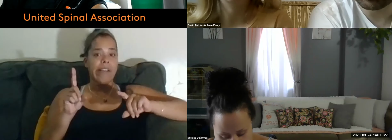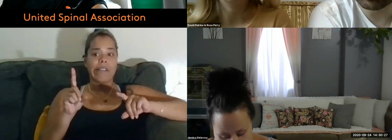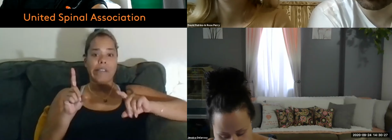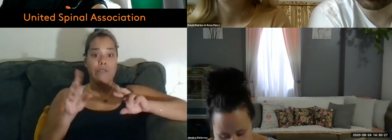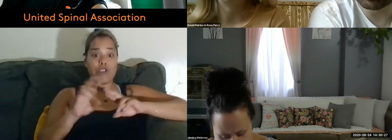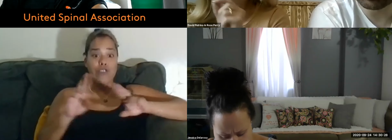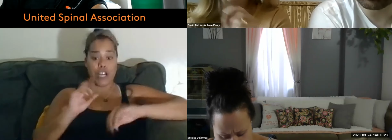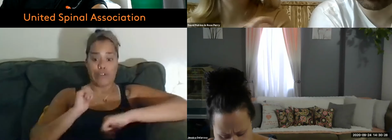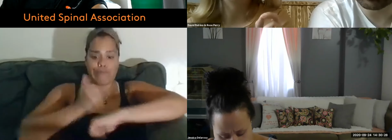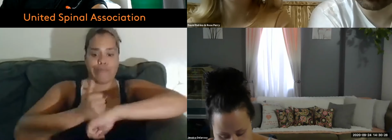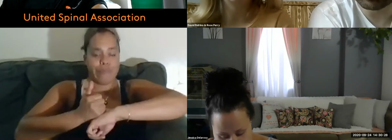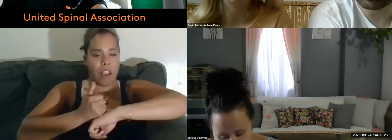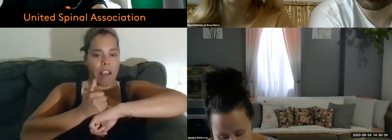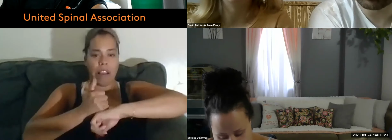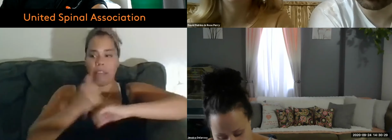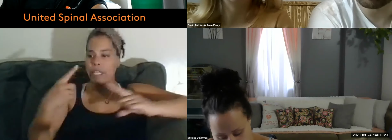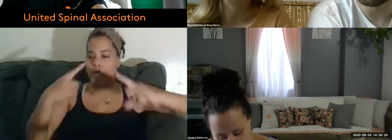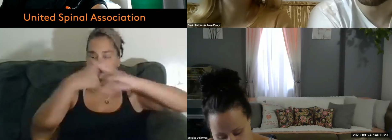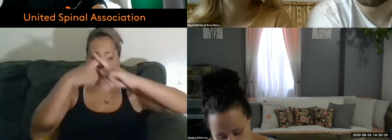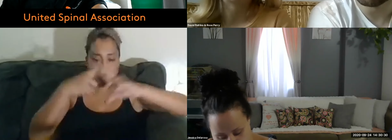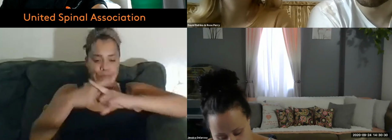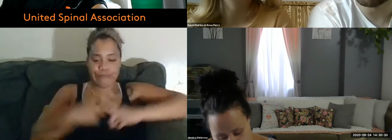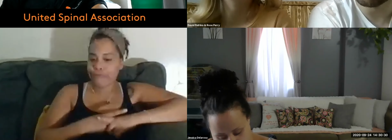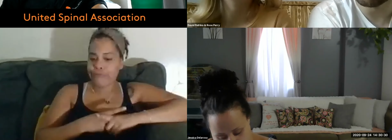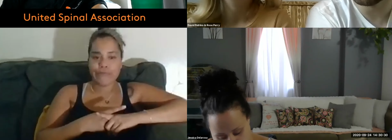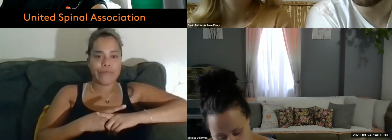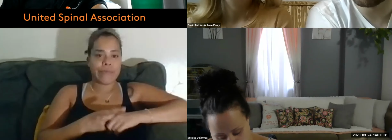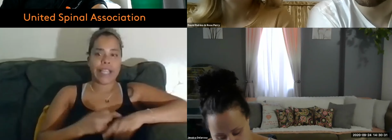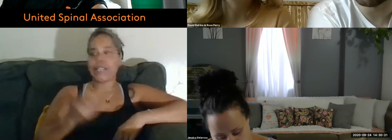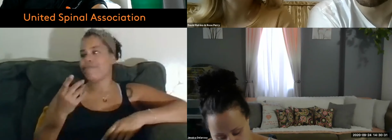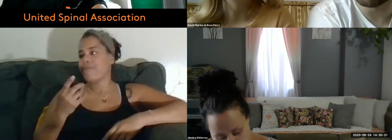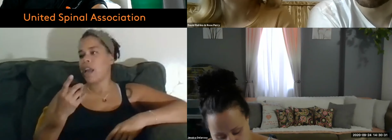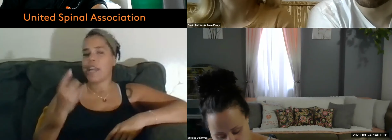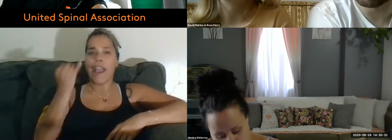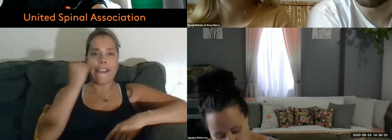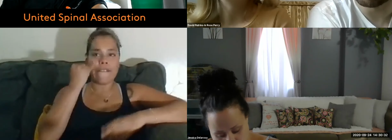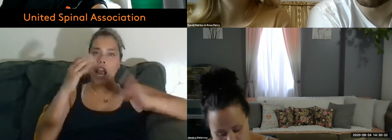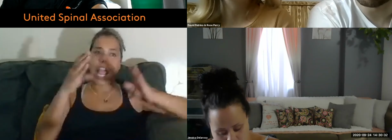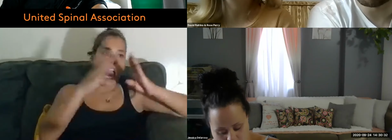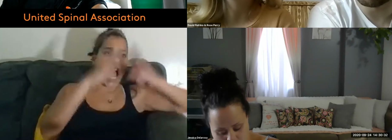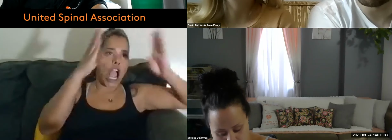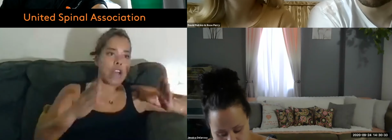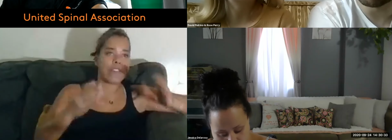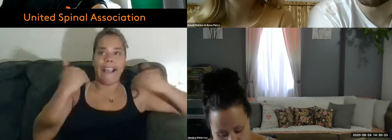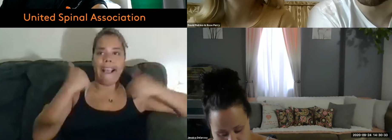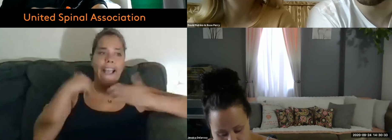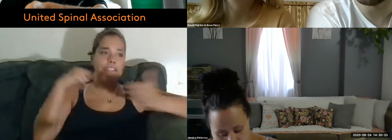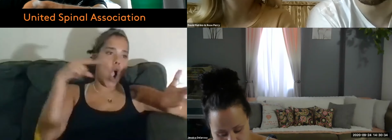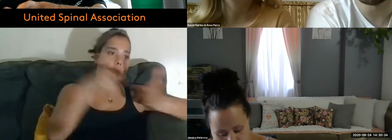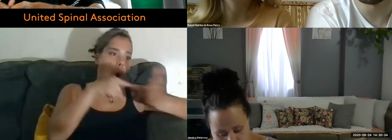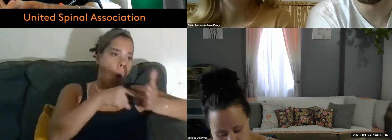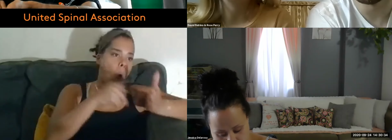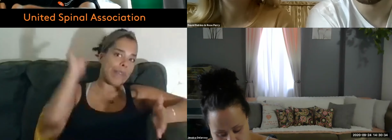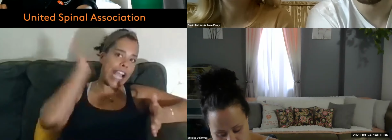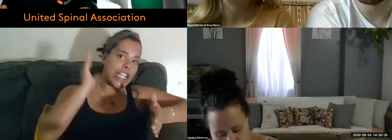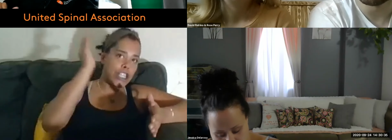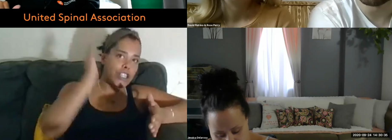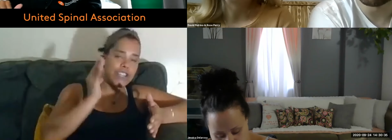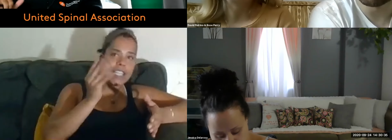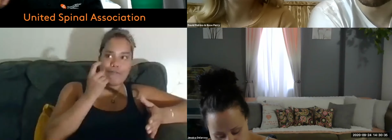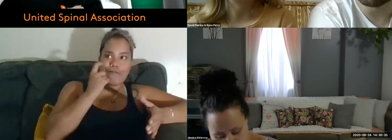that were in fine print that was like, if the household had any outstanding debt within the past few